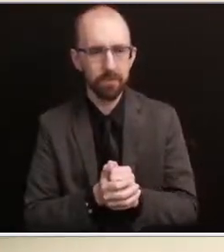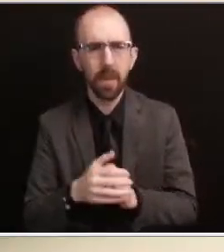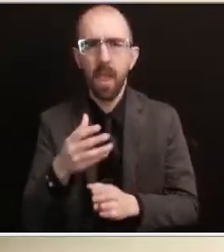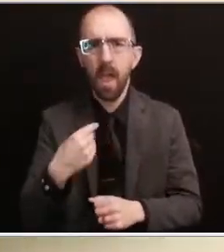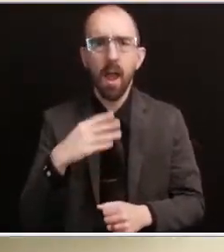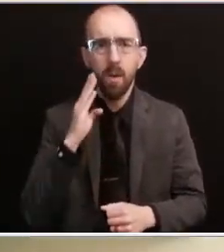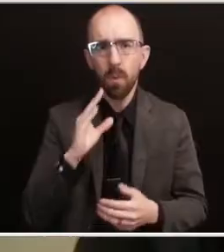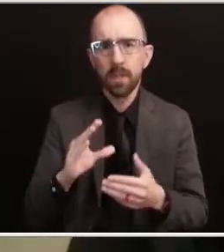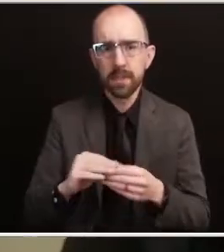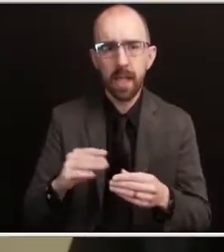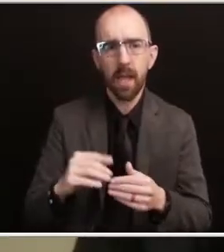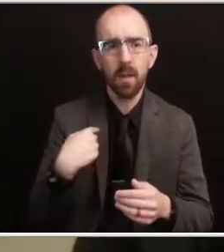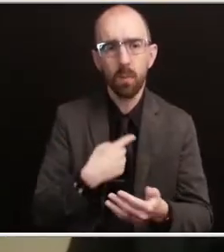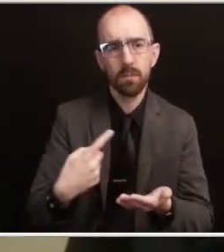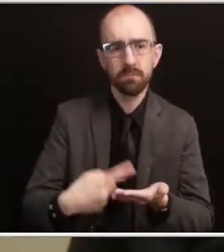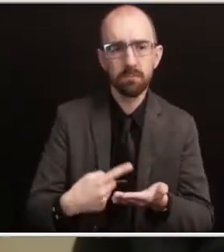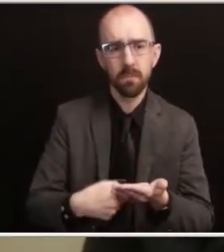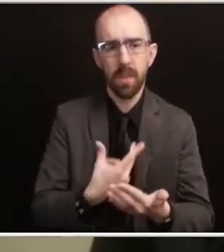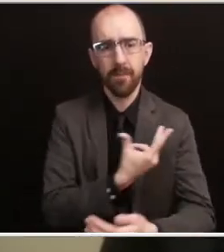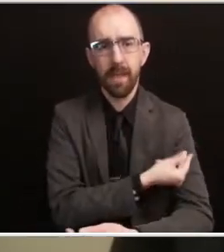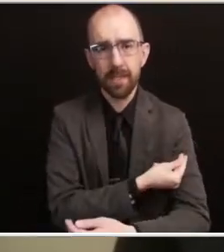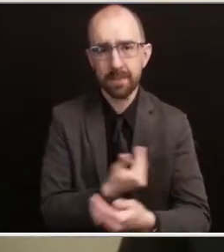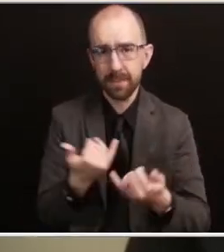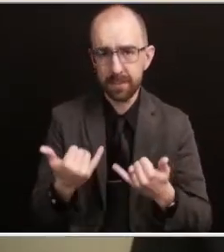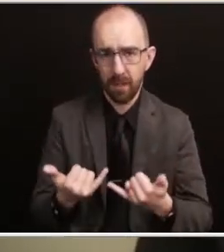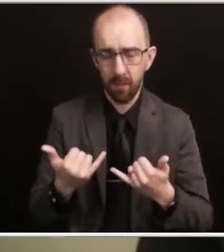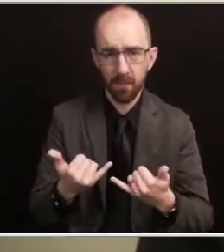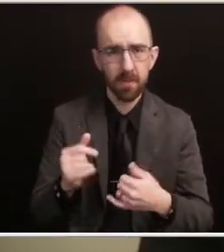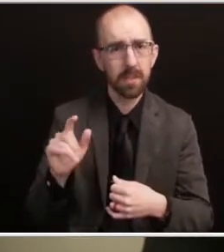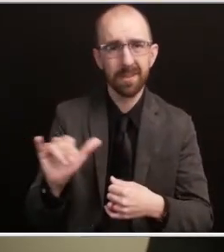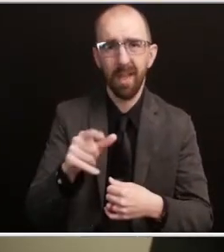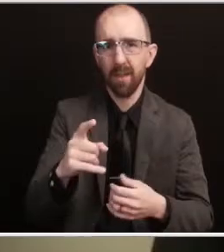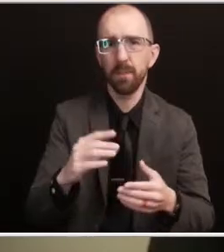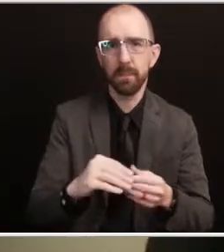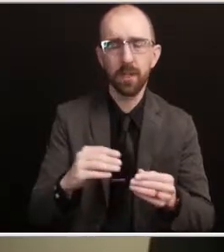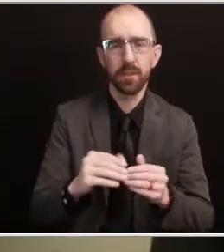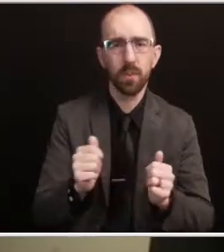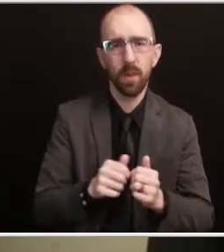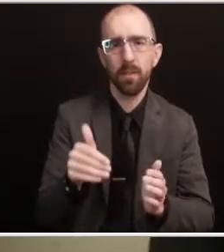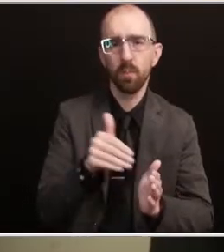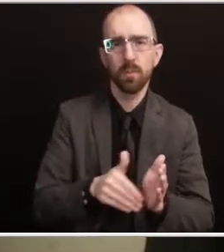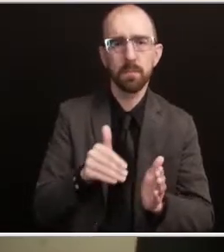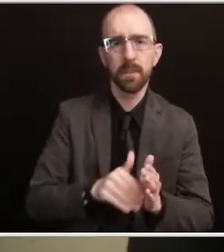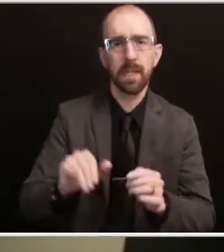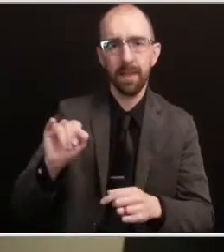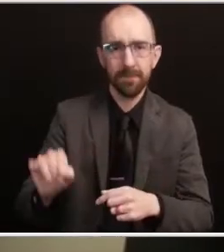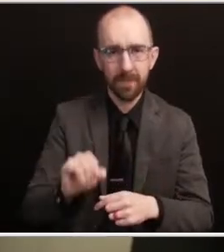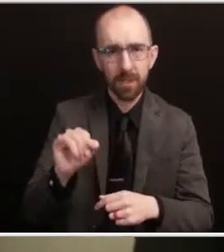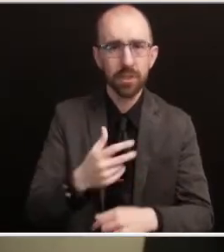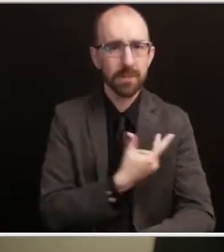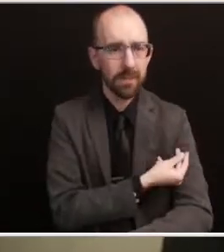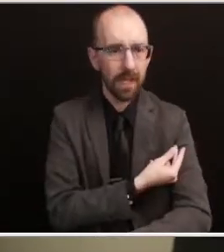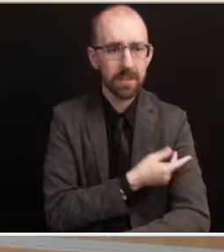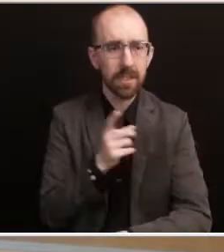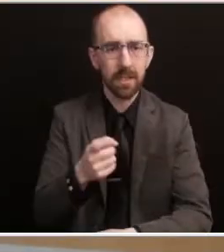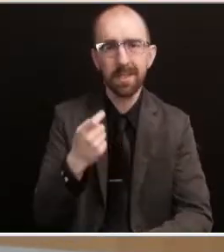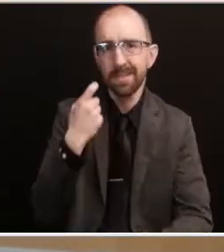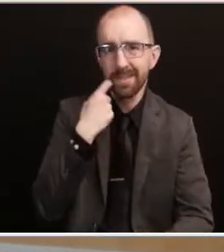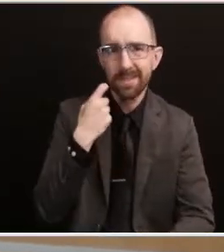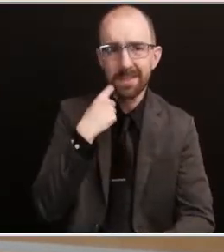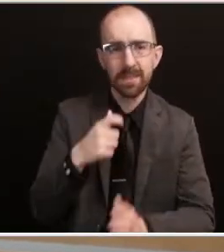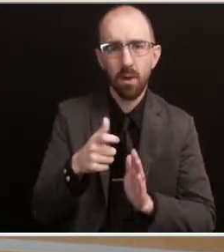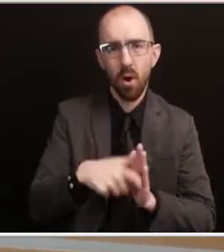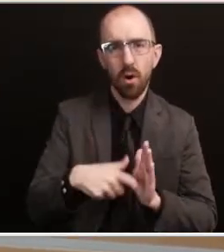as we're talking about vaccines now, just like you said, with the repeated infections and vaccines, there was a recent article